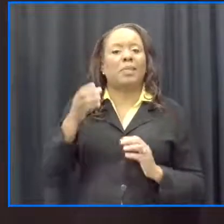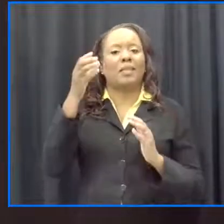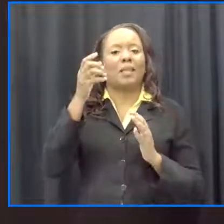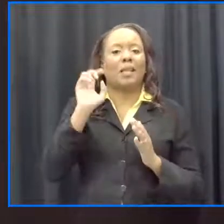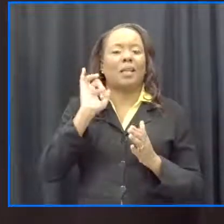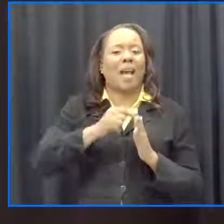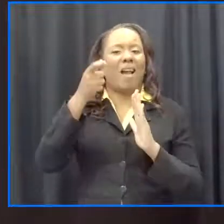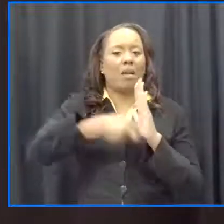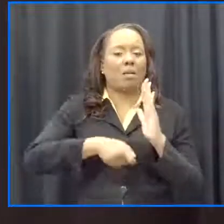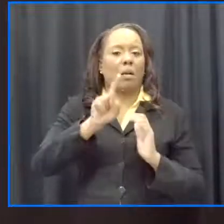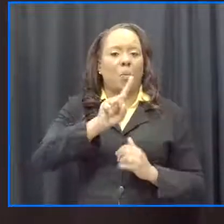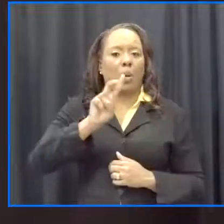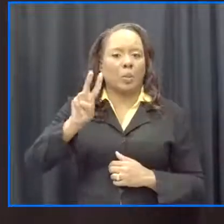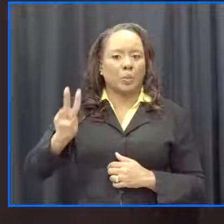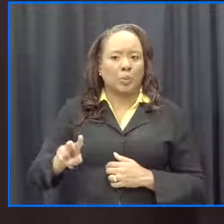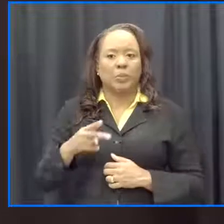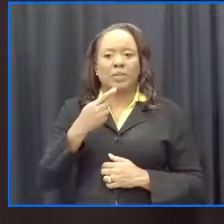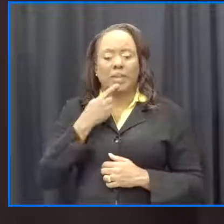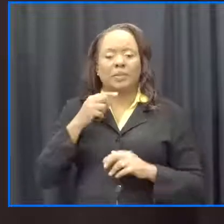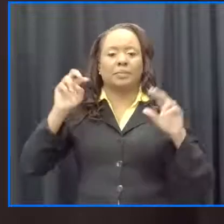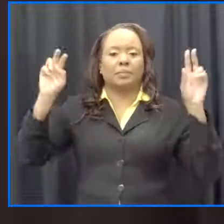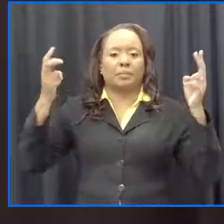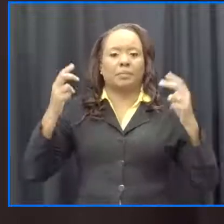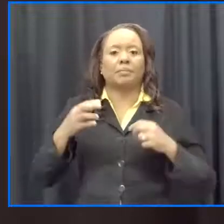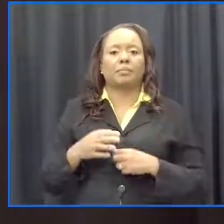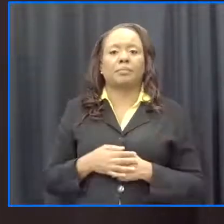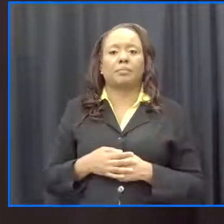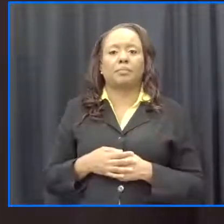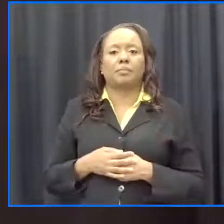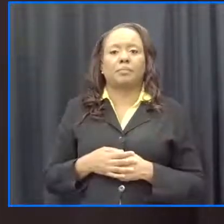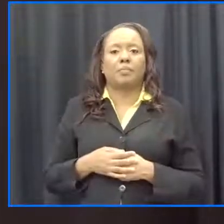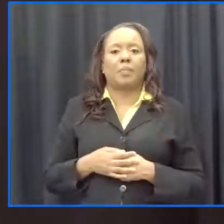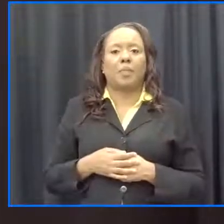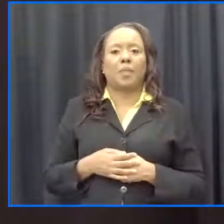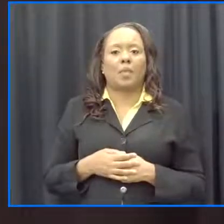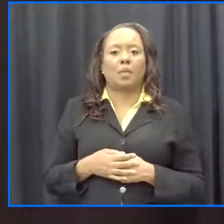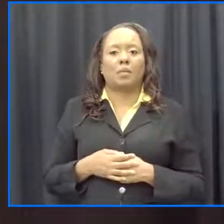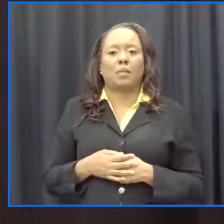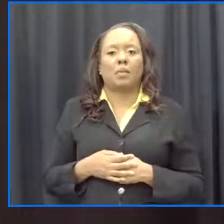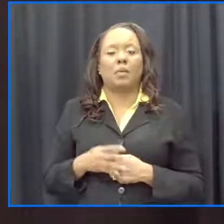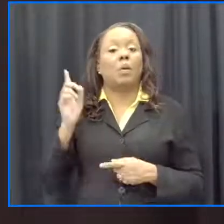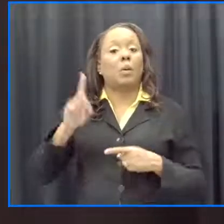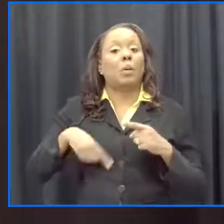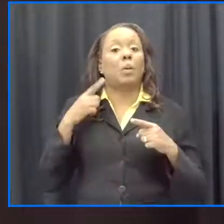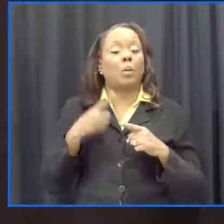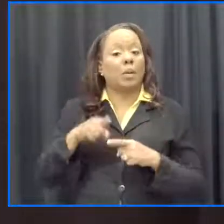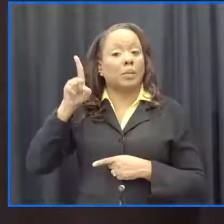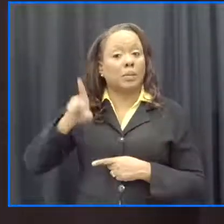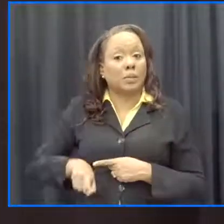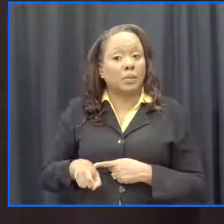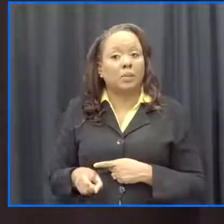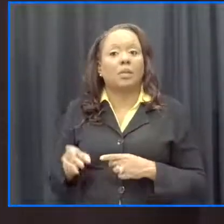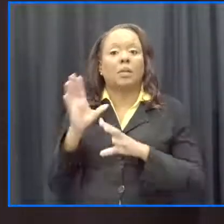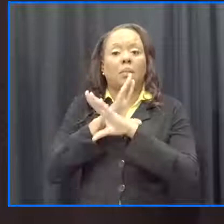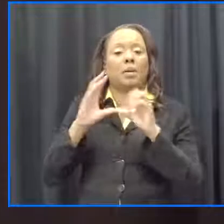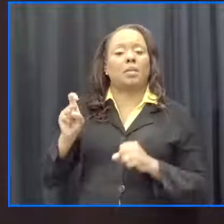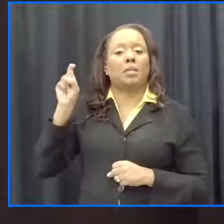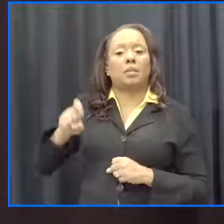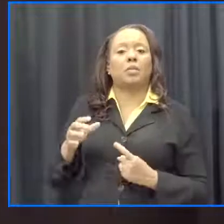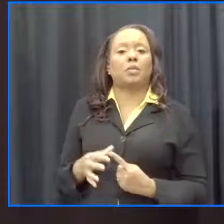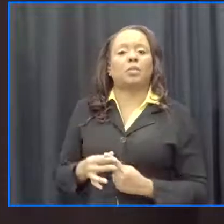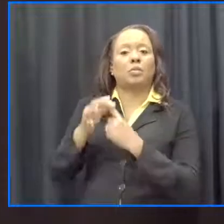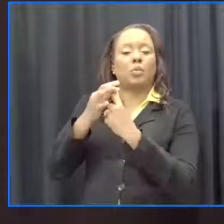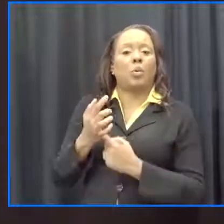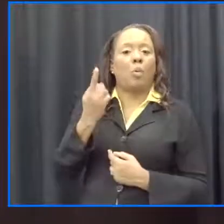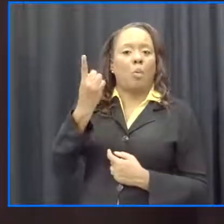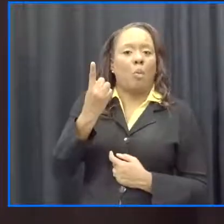states, and I quote, "The President may, whenever it is deemed expedient in the public interest, appoint